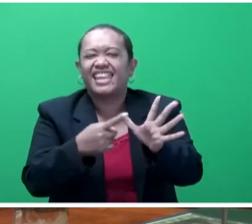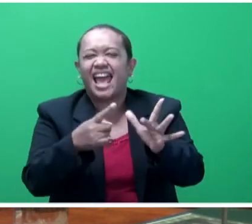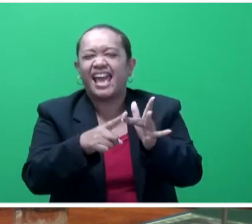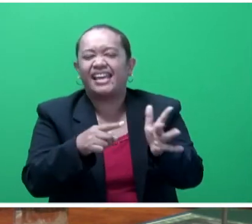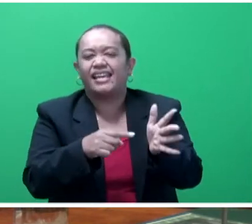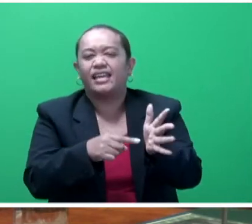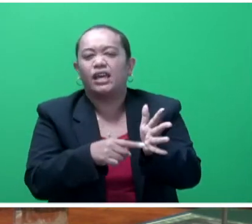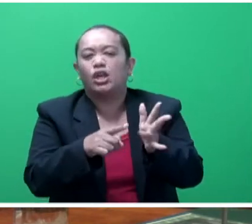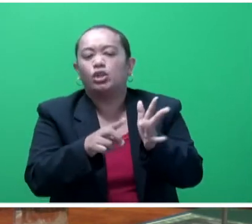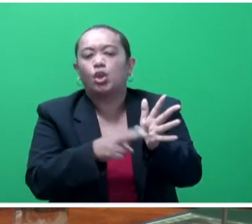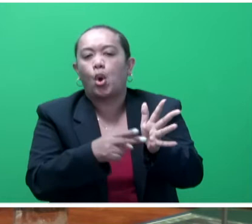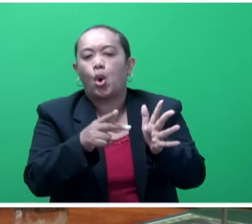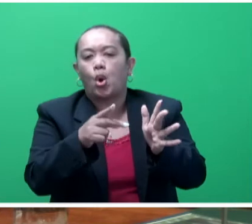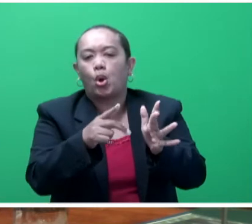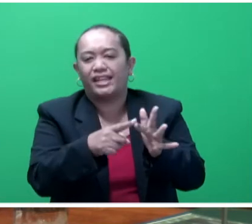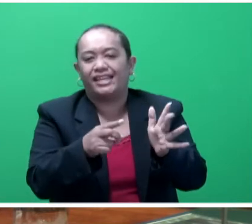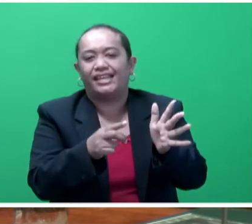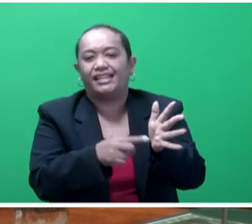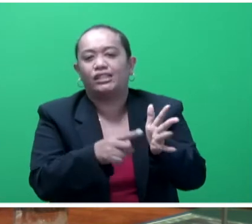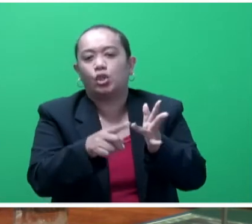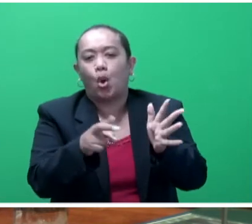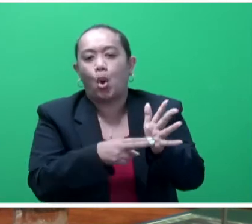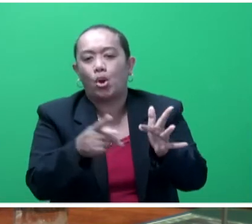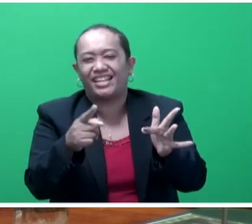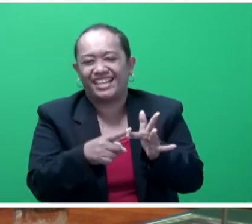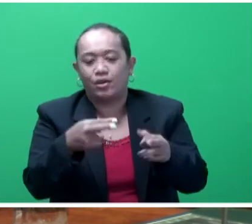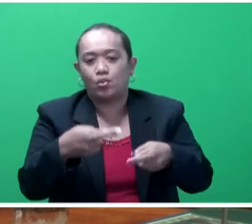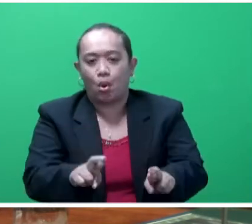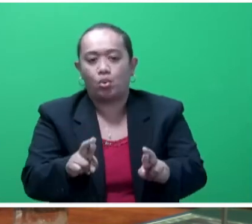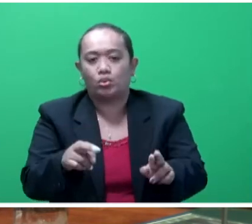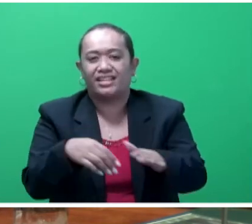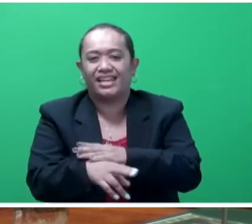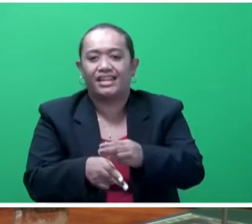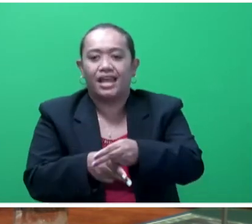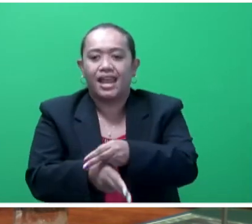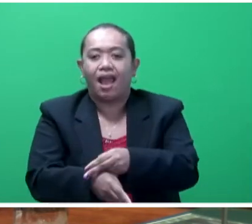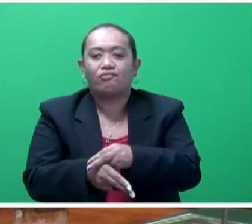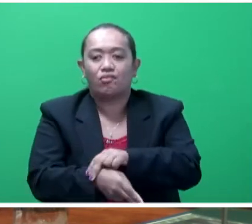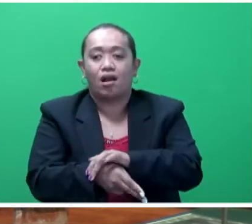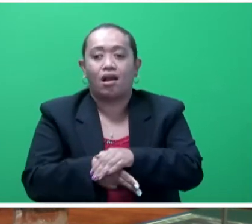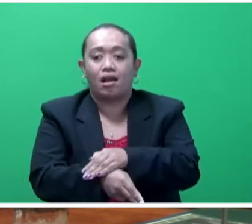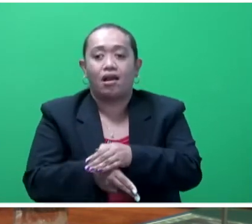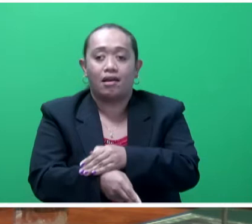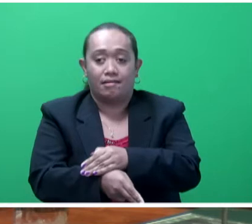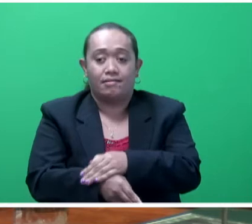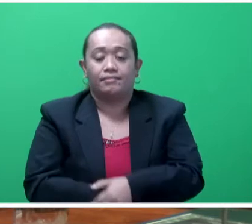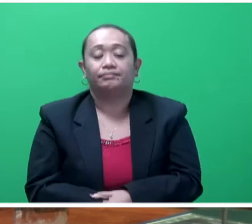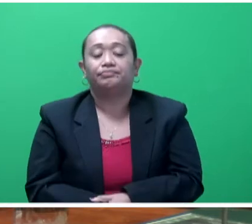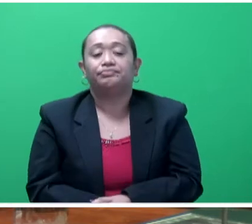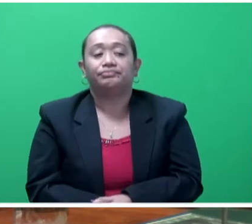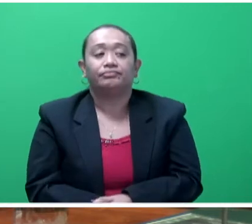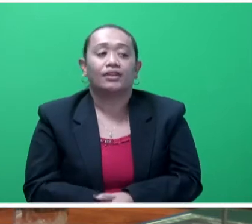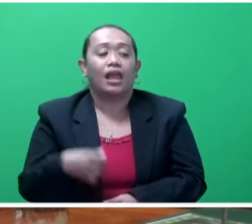minute away from the Navua CBD. NFA is yet to carry out improvements to the temporary